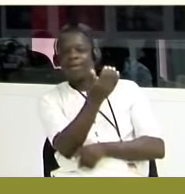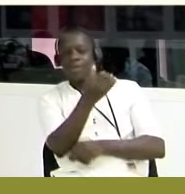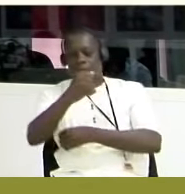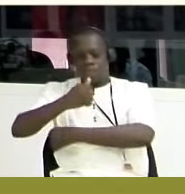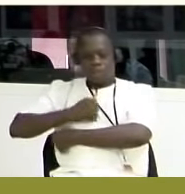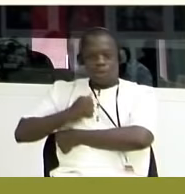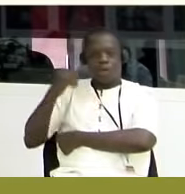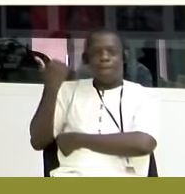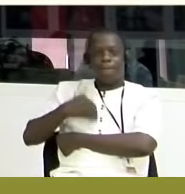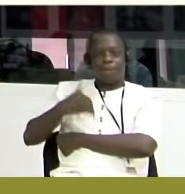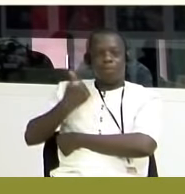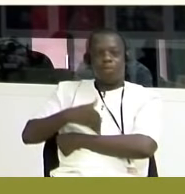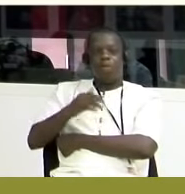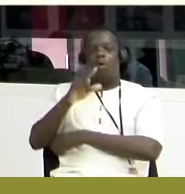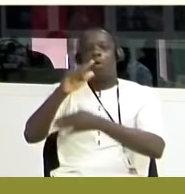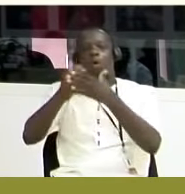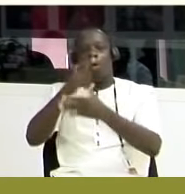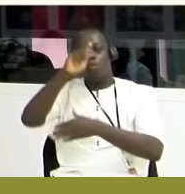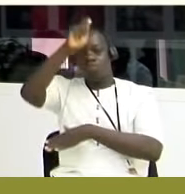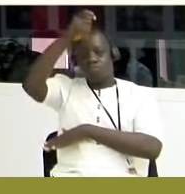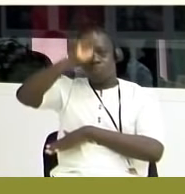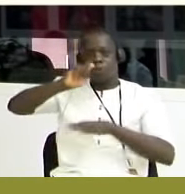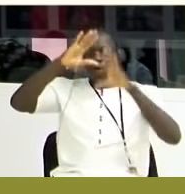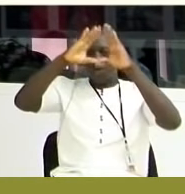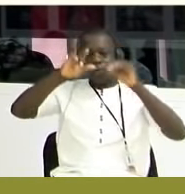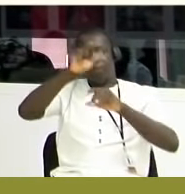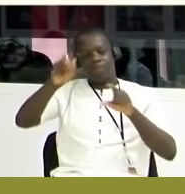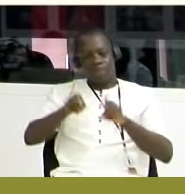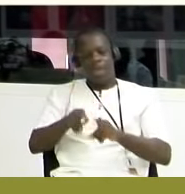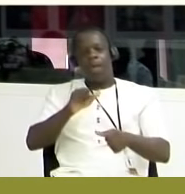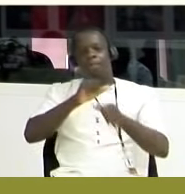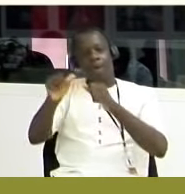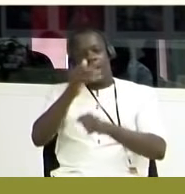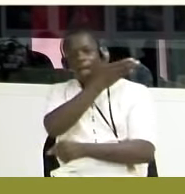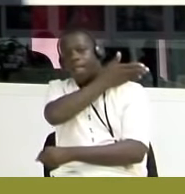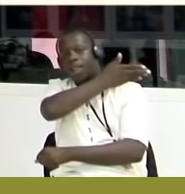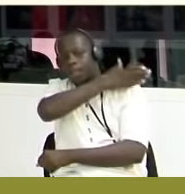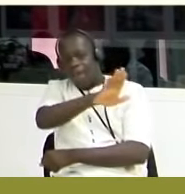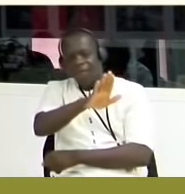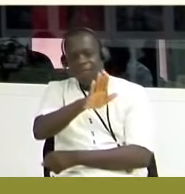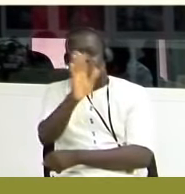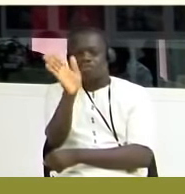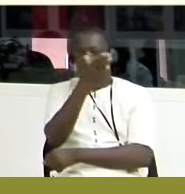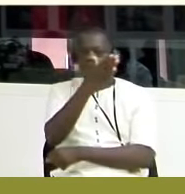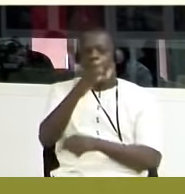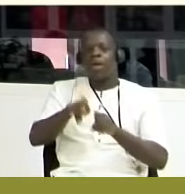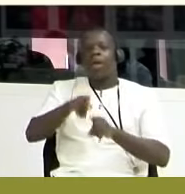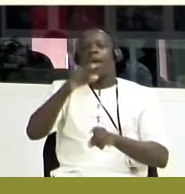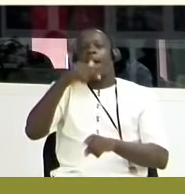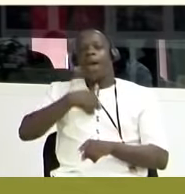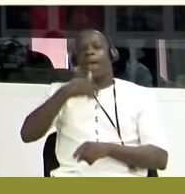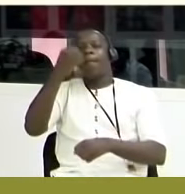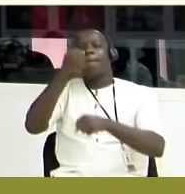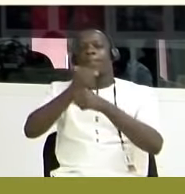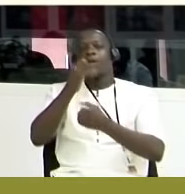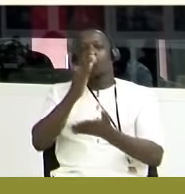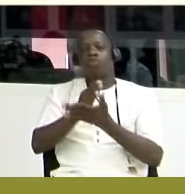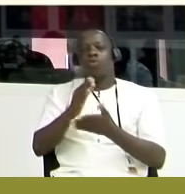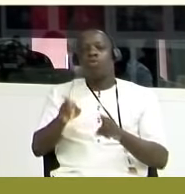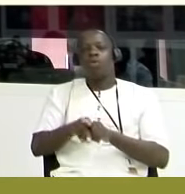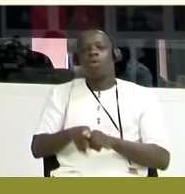ground to disperse. And I made this gesture, go, get out of this